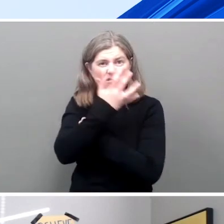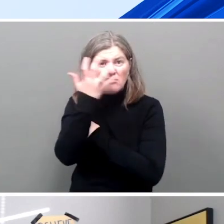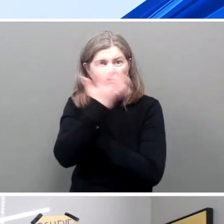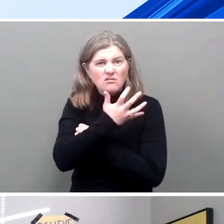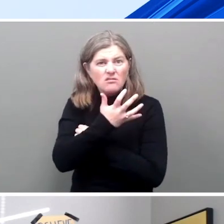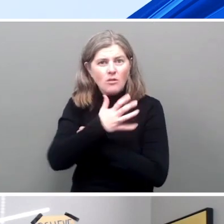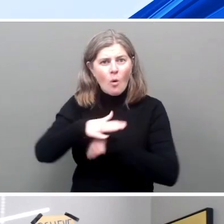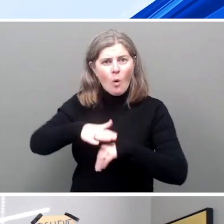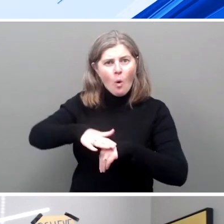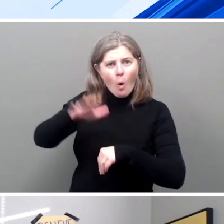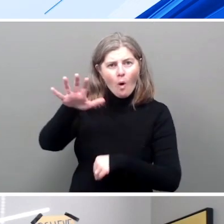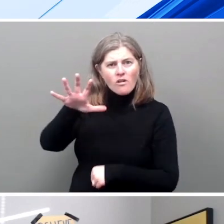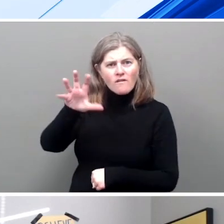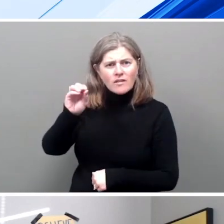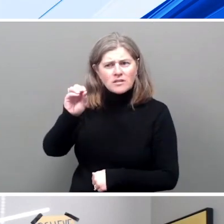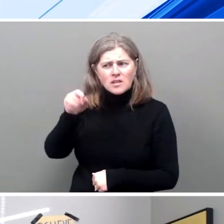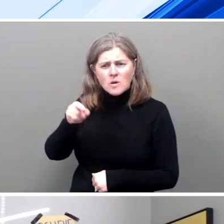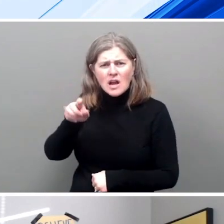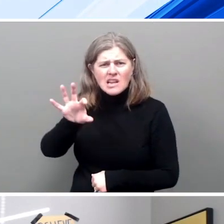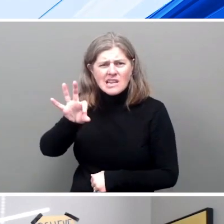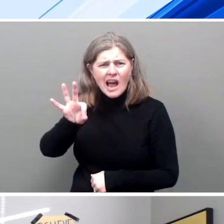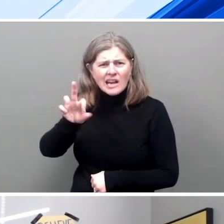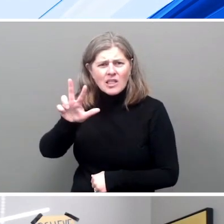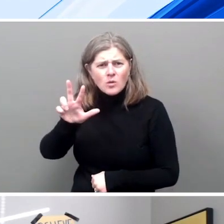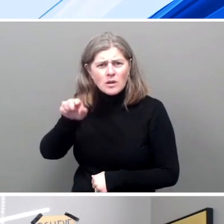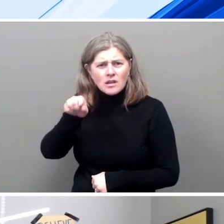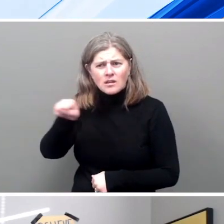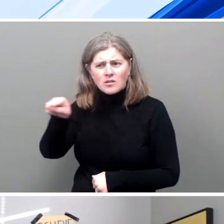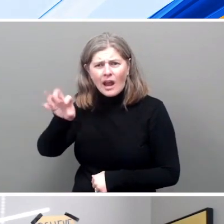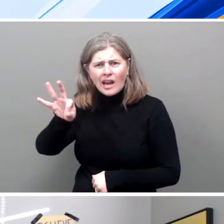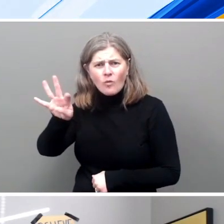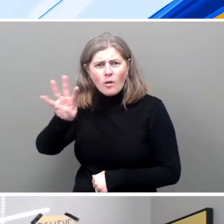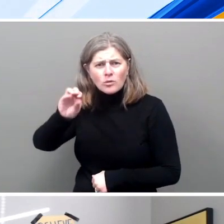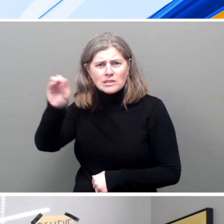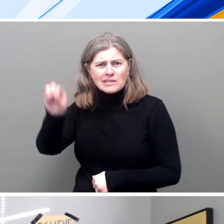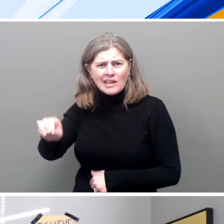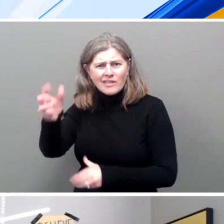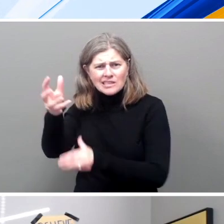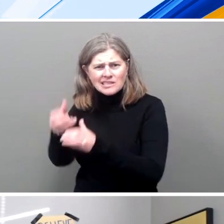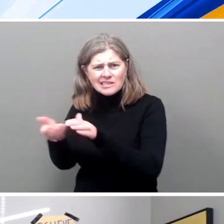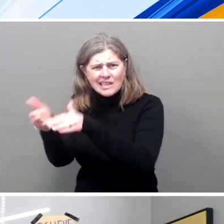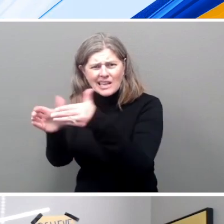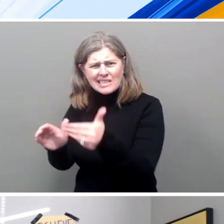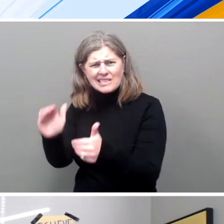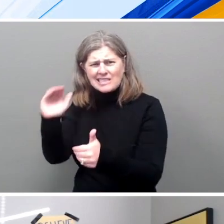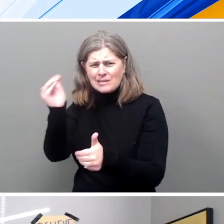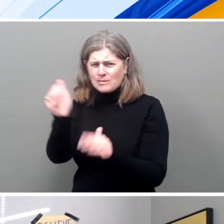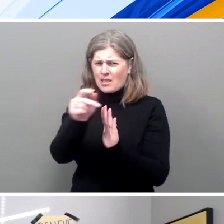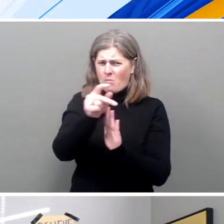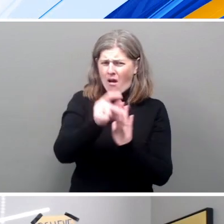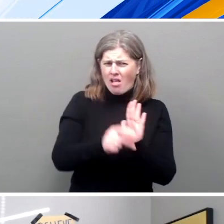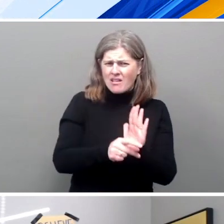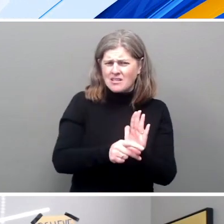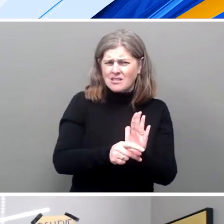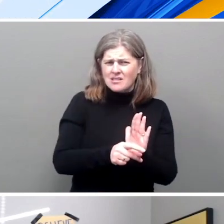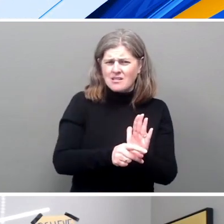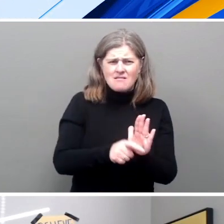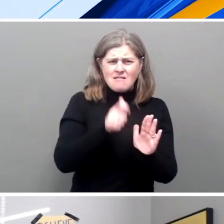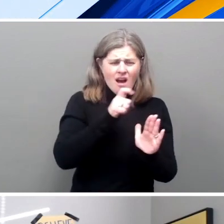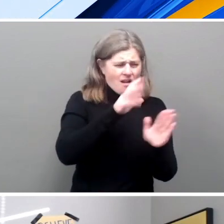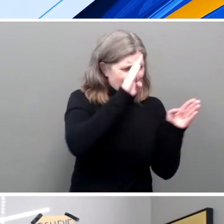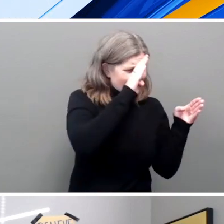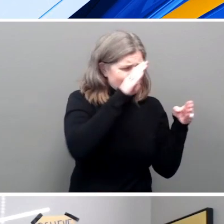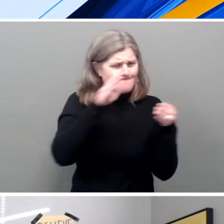over 50 is 94% of the deaths. And it just seems like our policies are not geared more